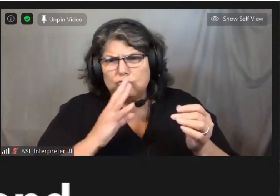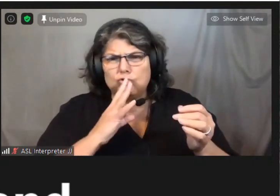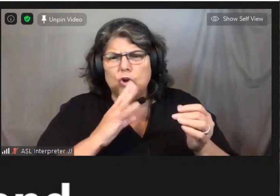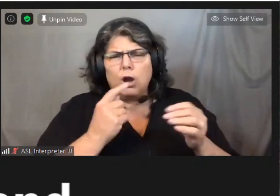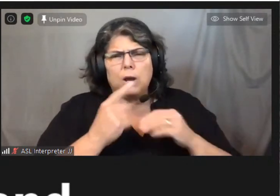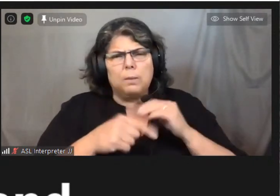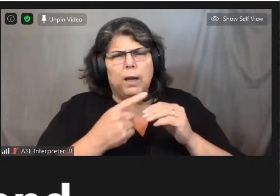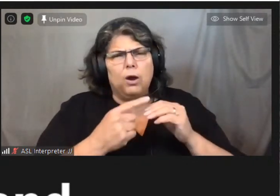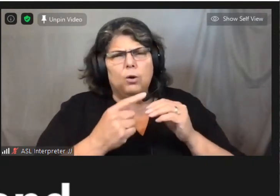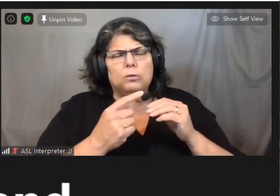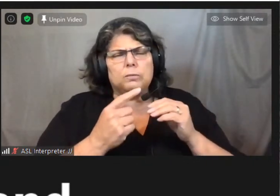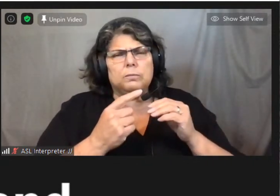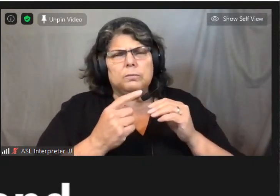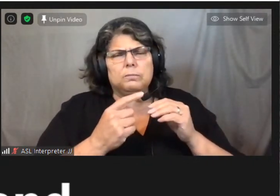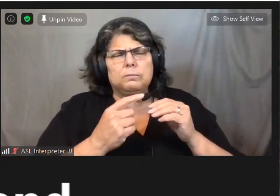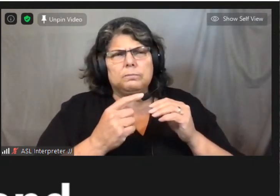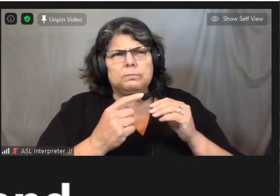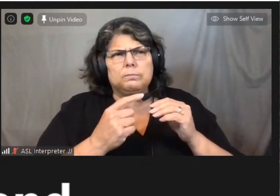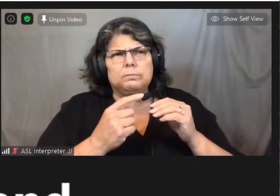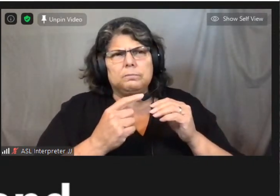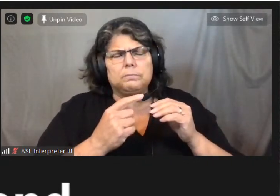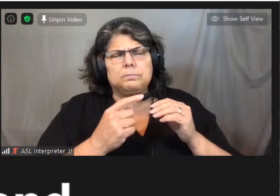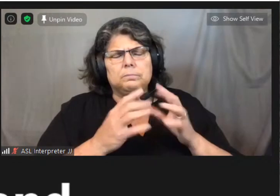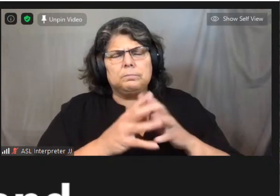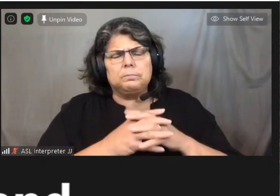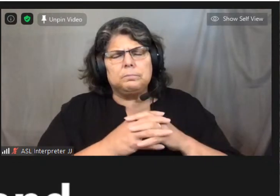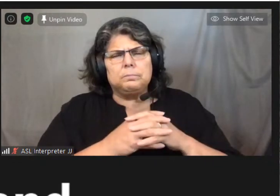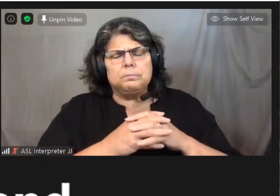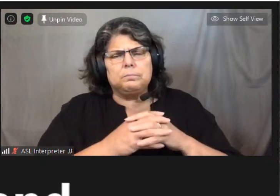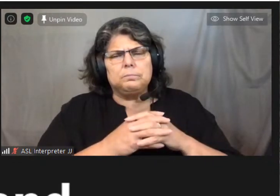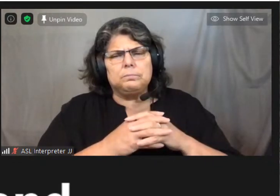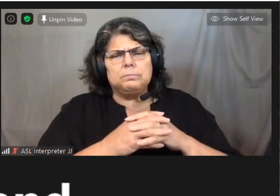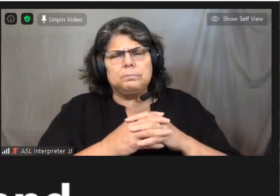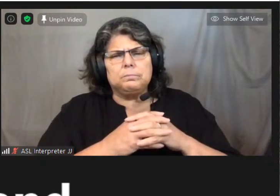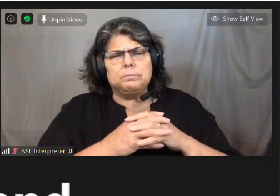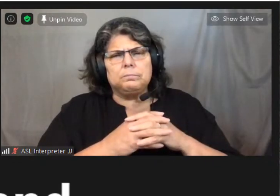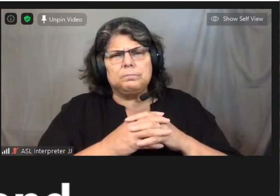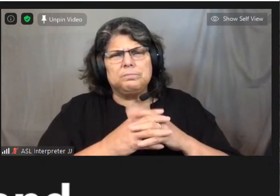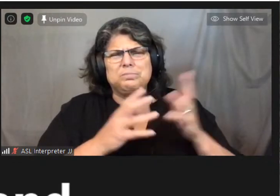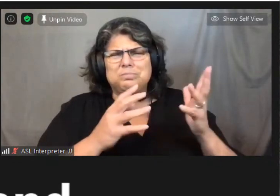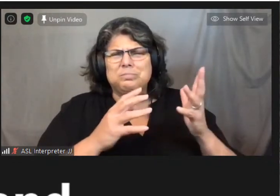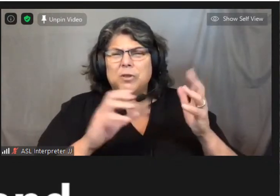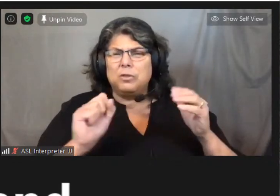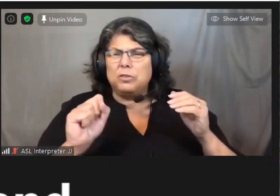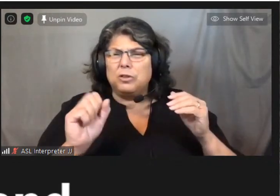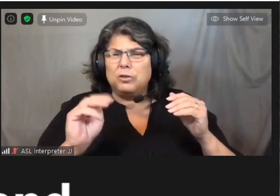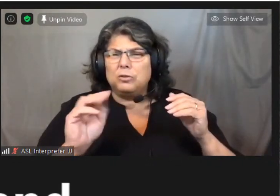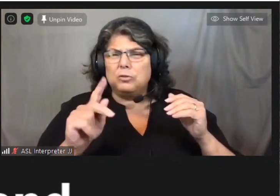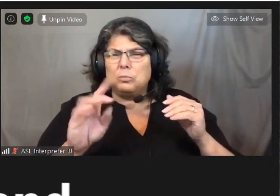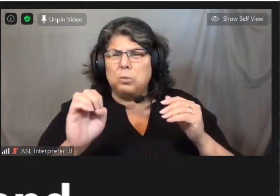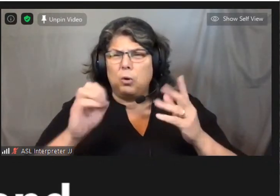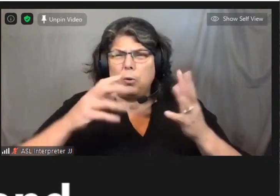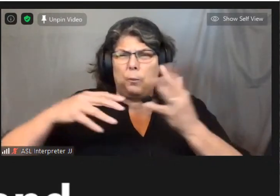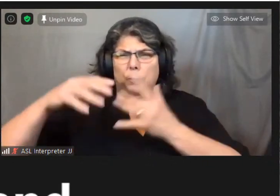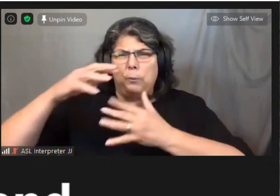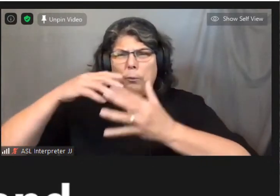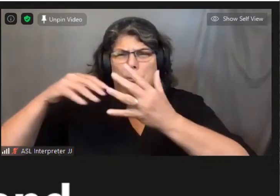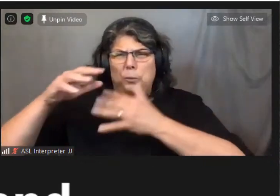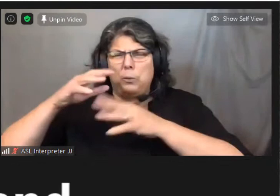about the interaction of the air quality, the smoke, and